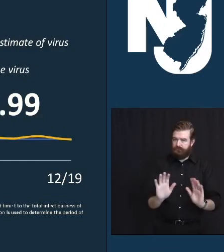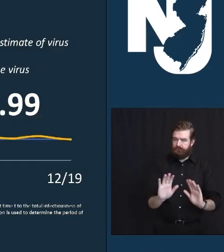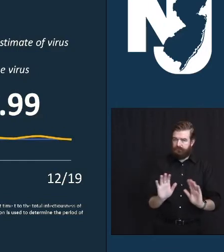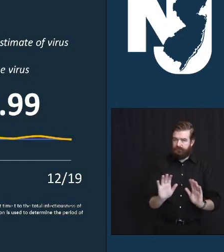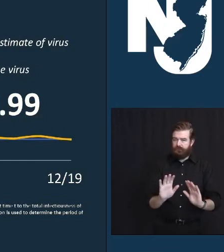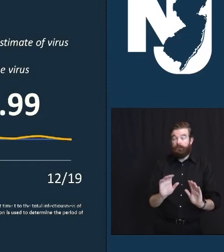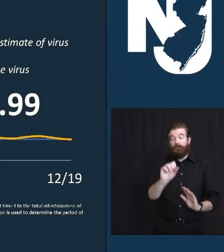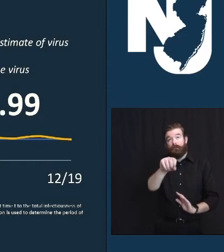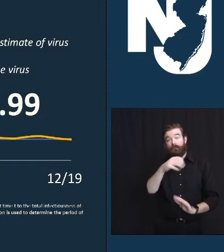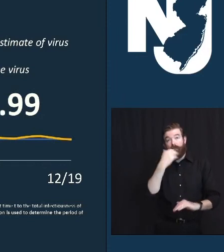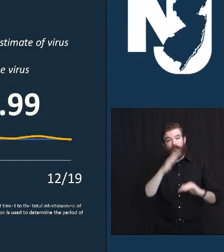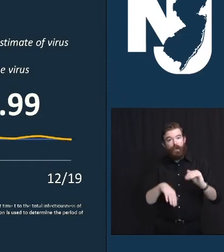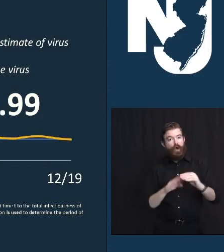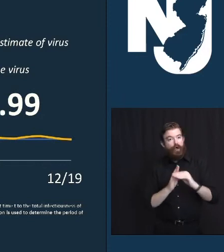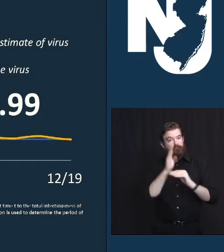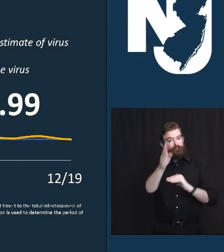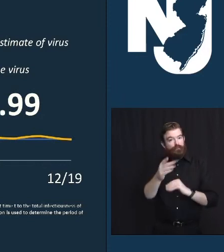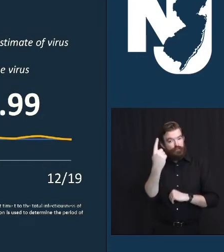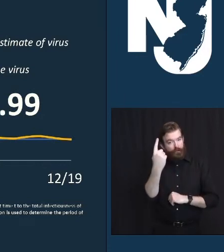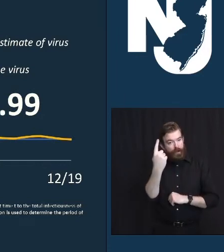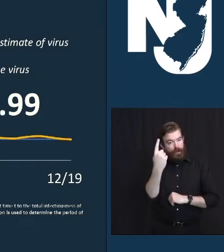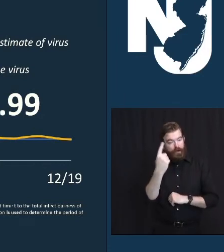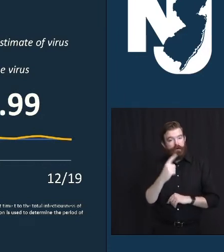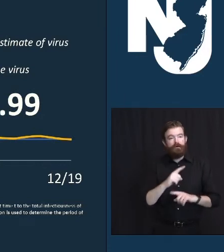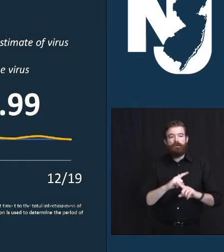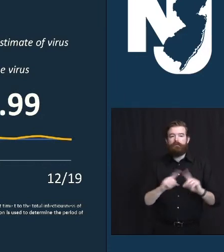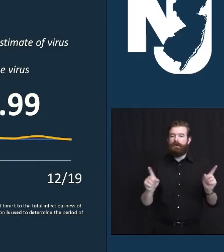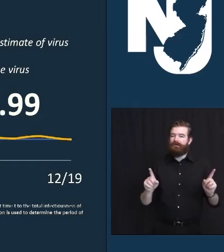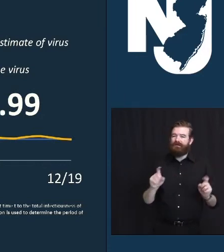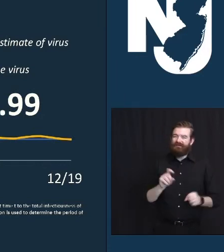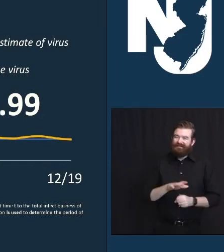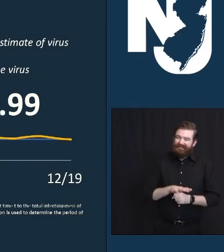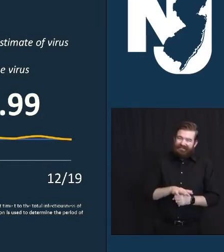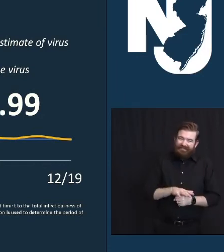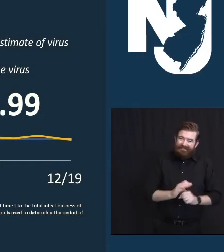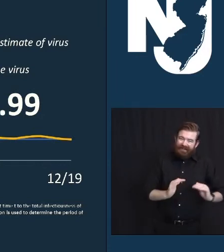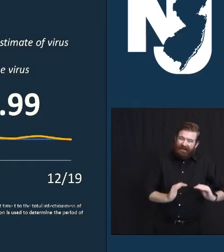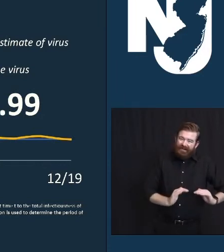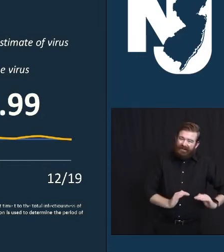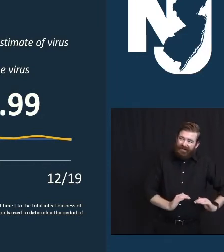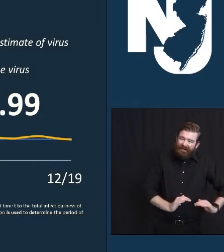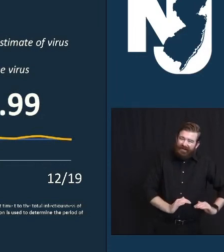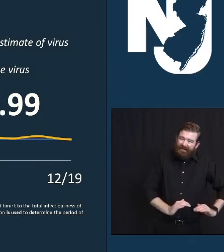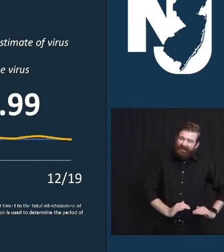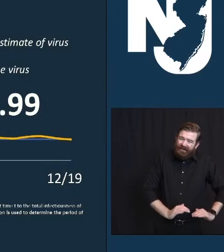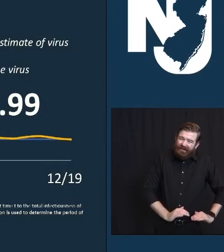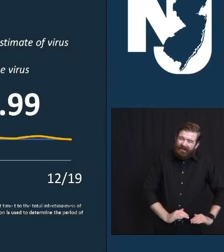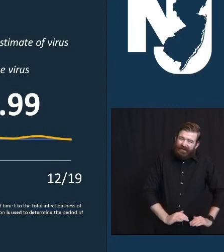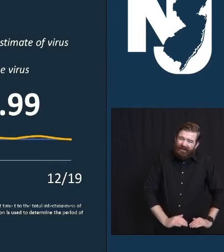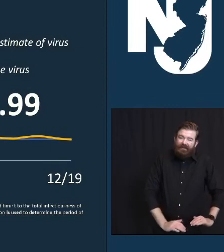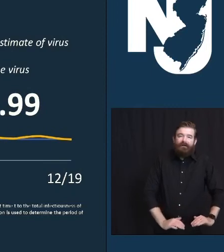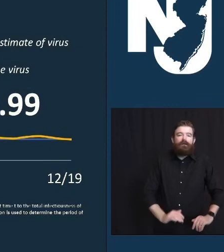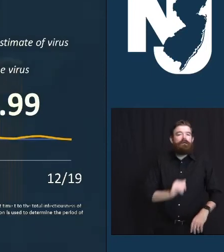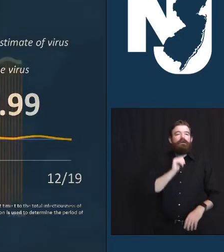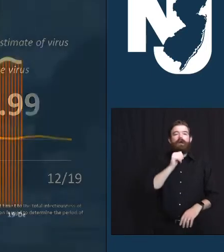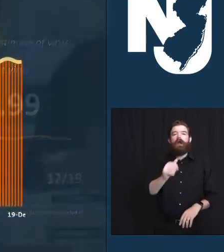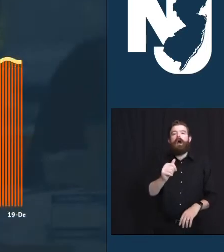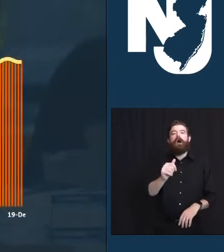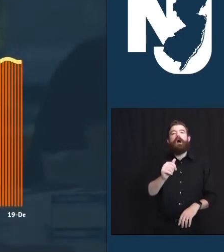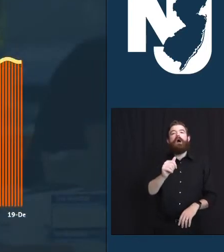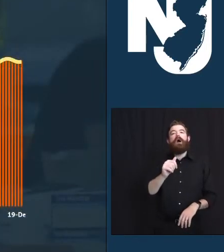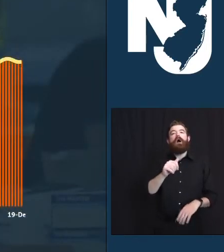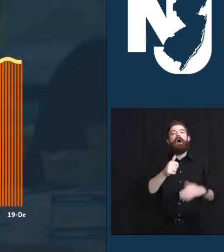push RT down even further to the point where our daily numbers see not just a one day, but a sustained drop. In our hospitals,